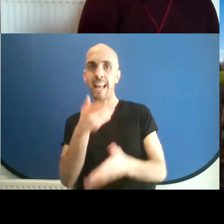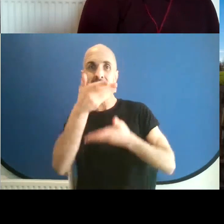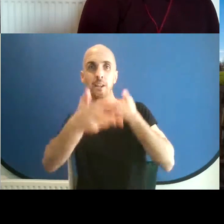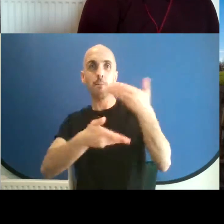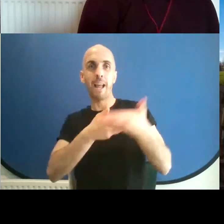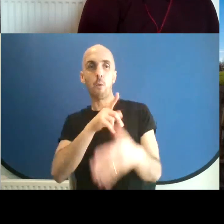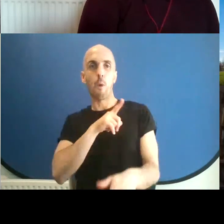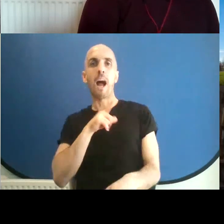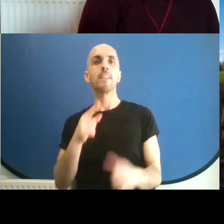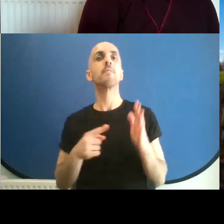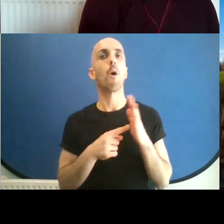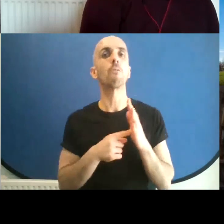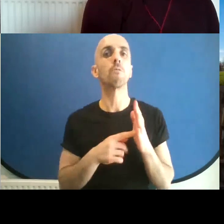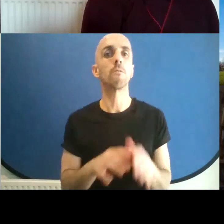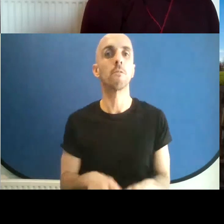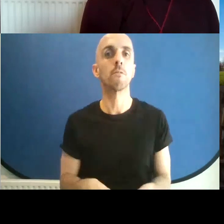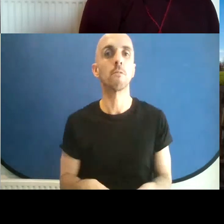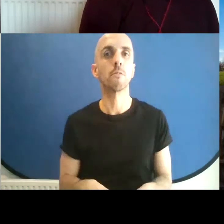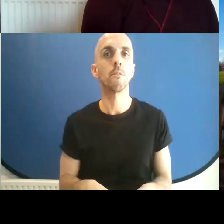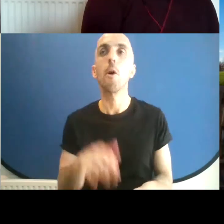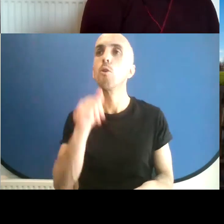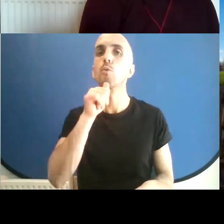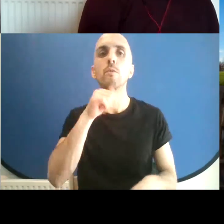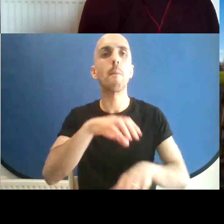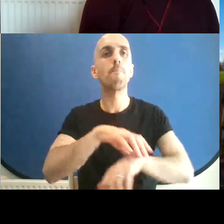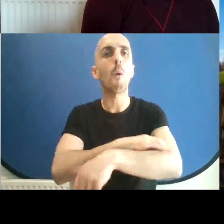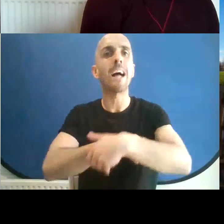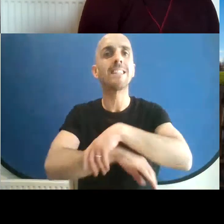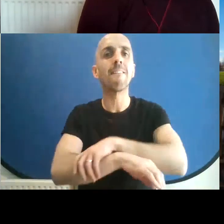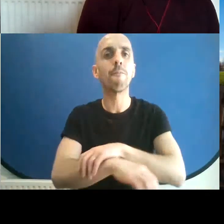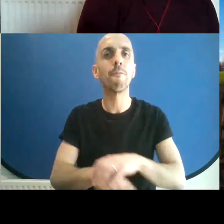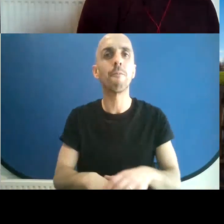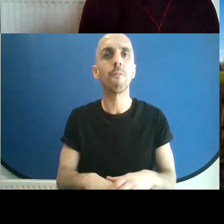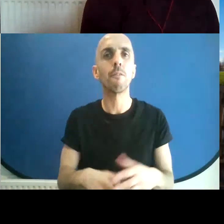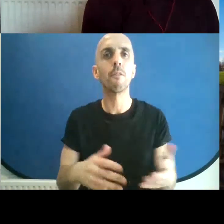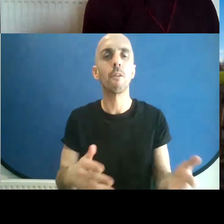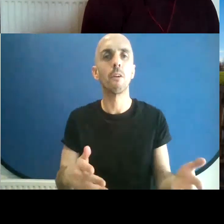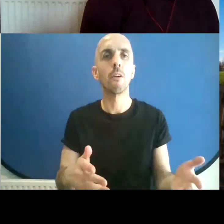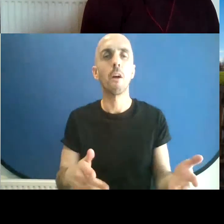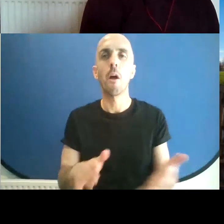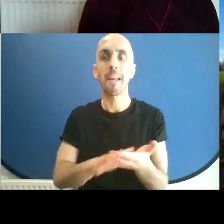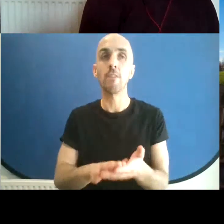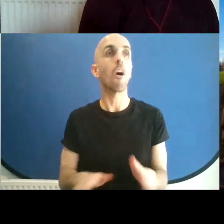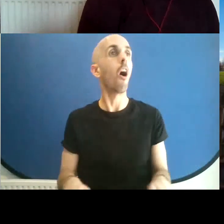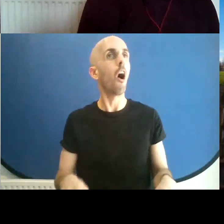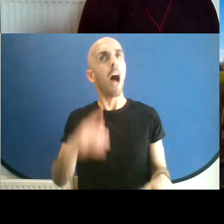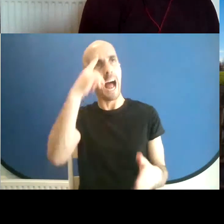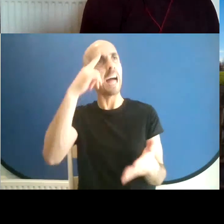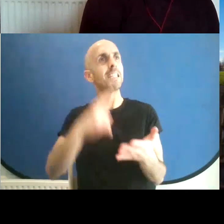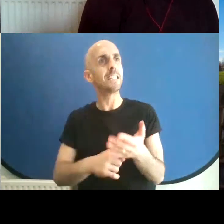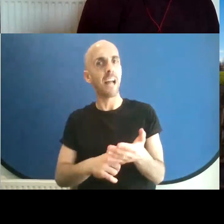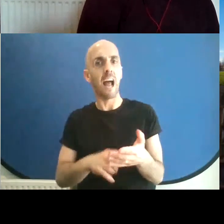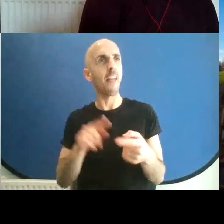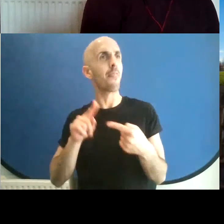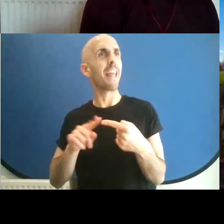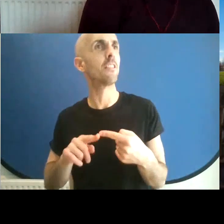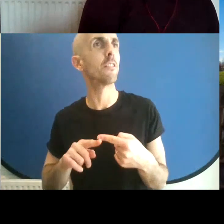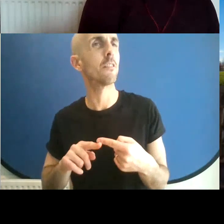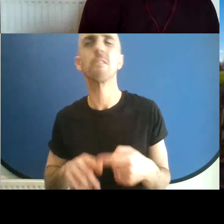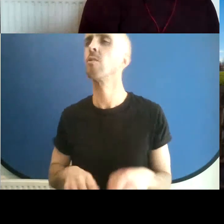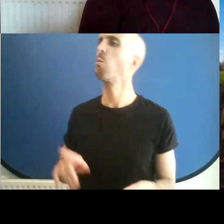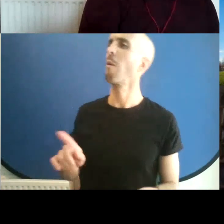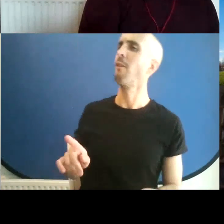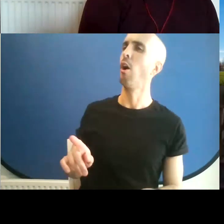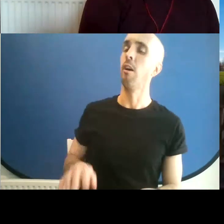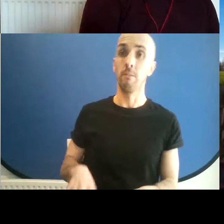visits in a proactive rather than a reactive way, being clear about why we made that decision, and that being a defensible decision,